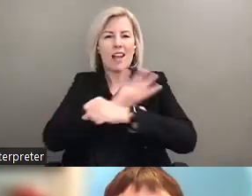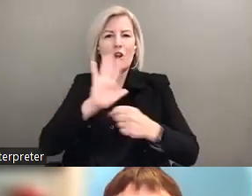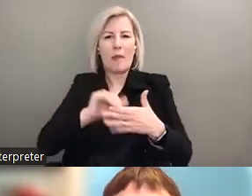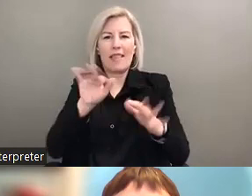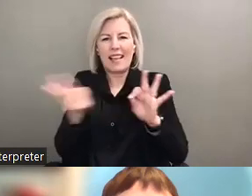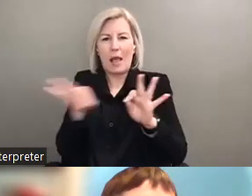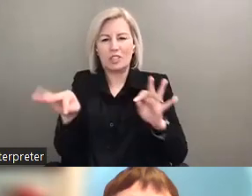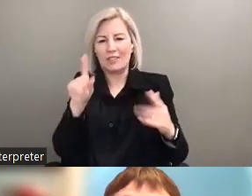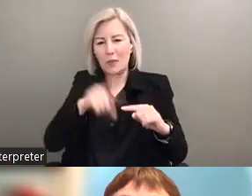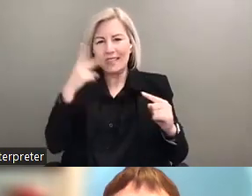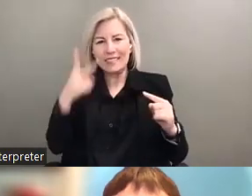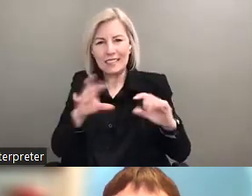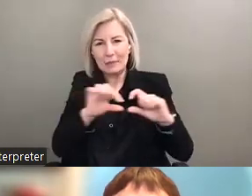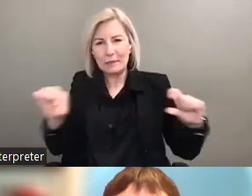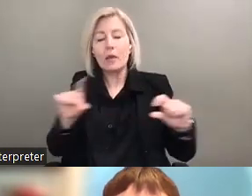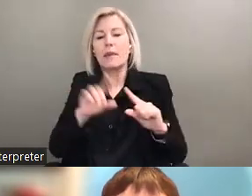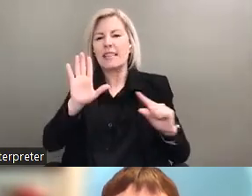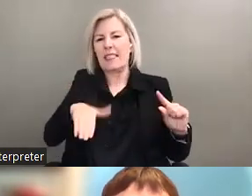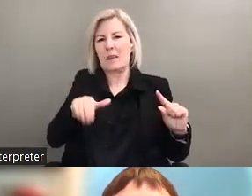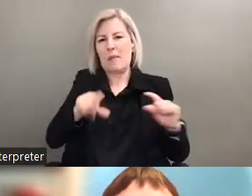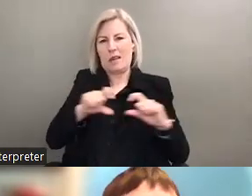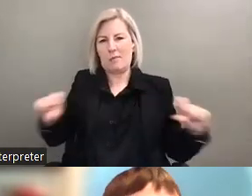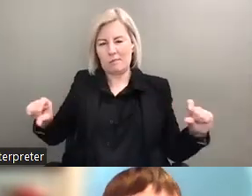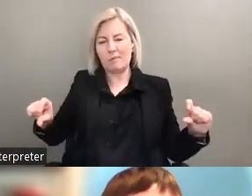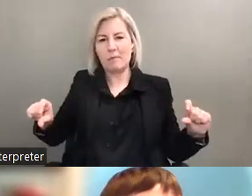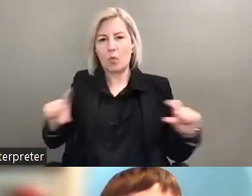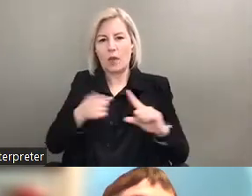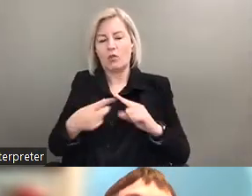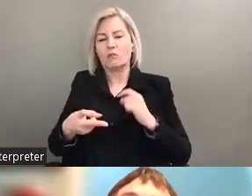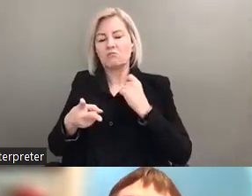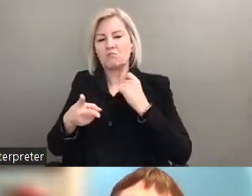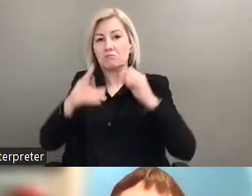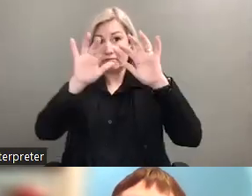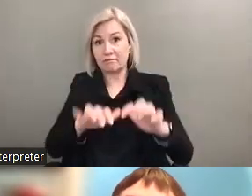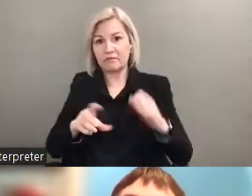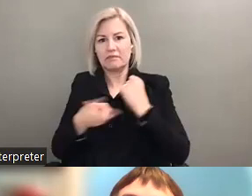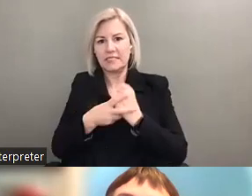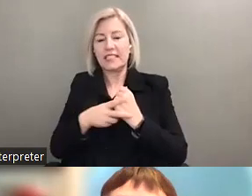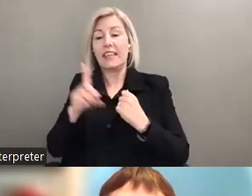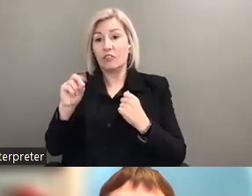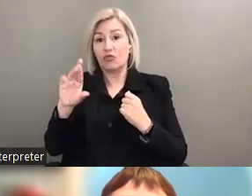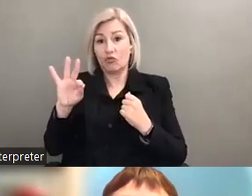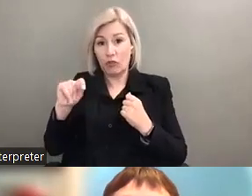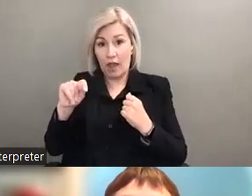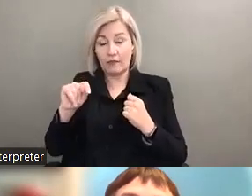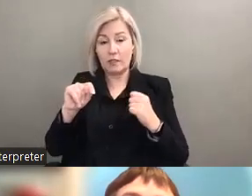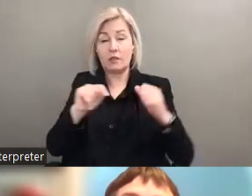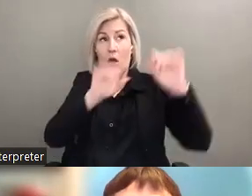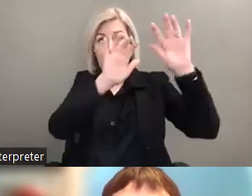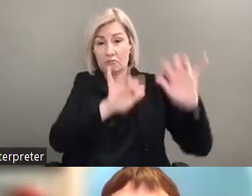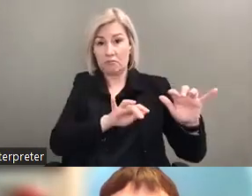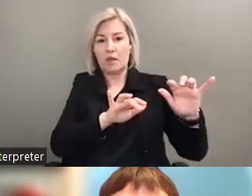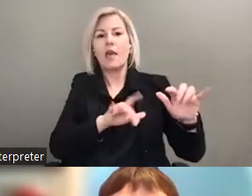screen, but it is at the bottom of your Smart Simple page. When you hit Save as you're working on your budget,